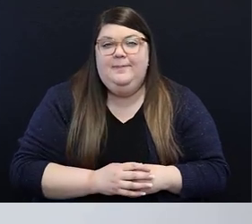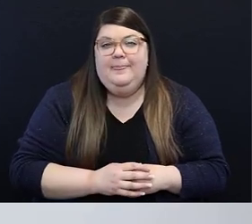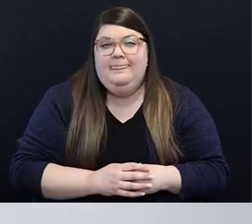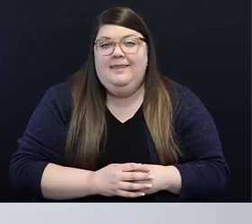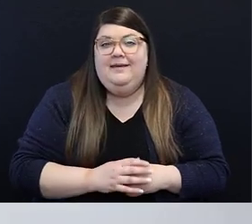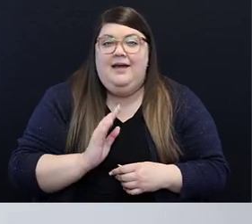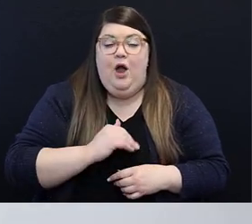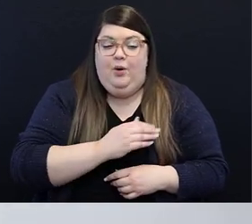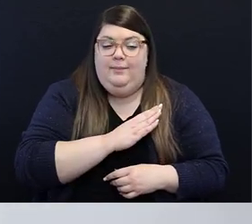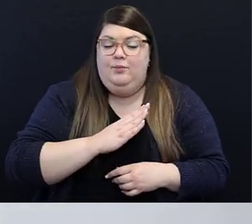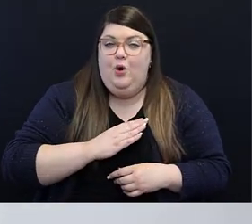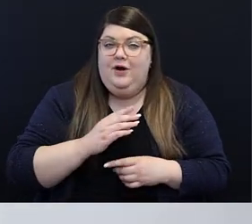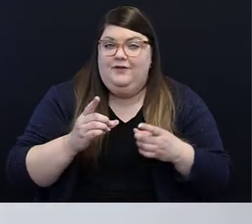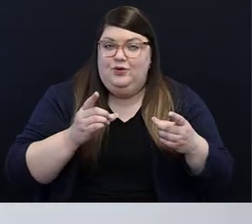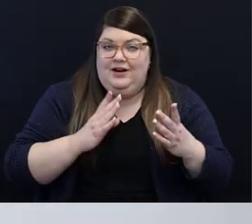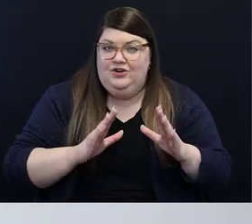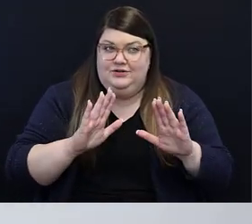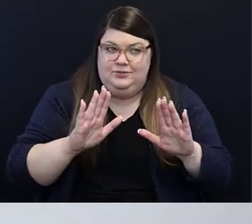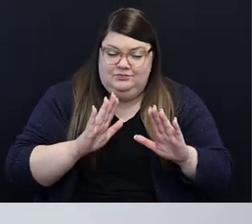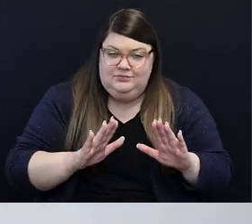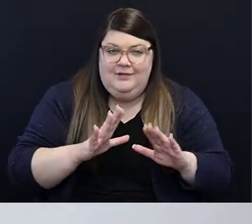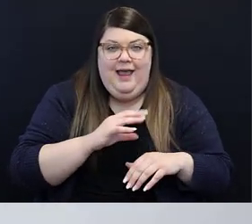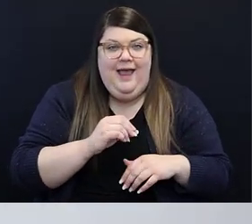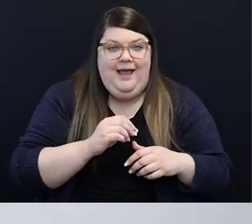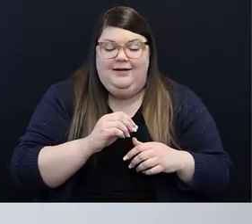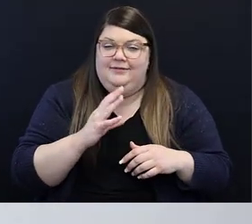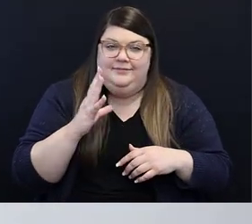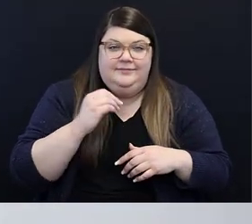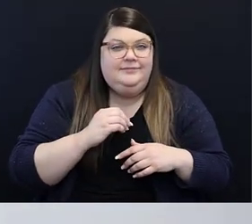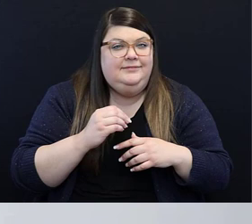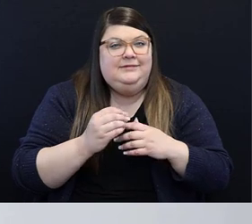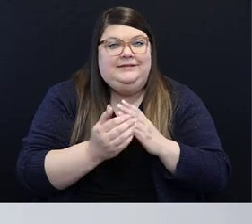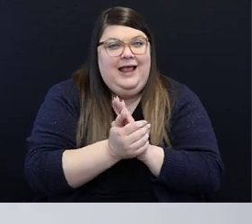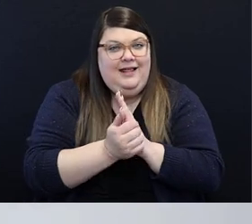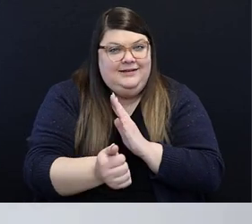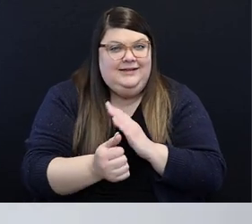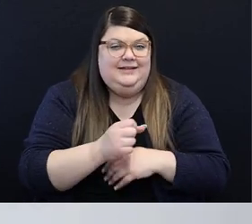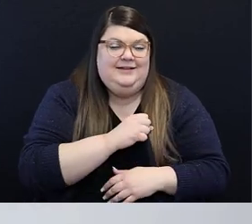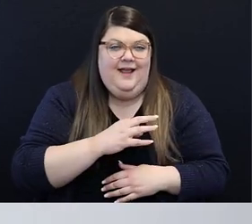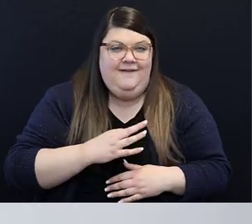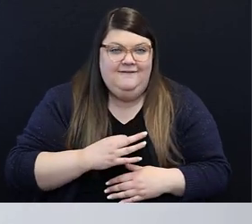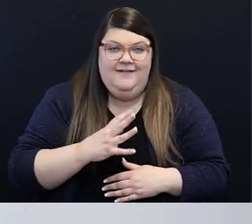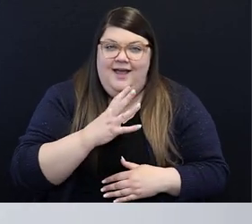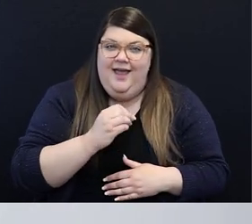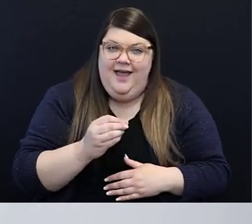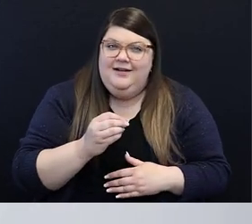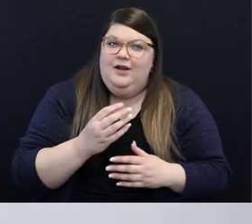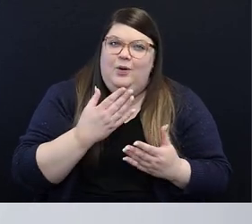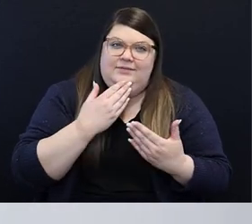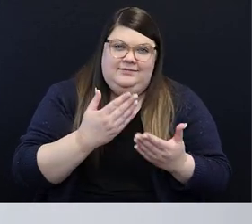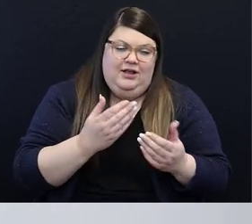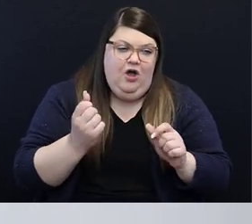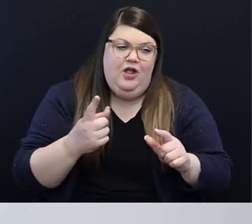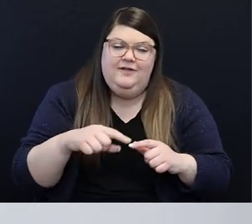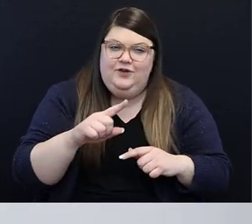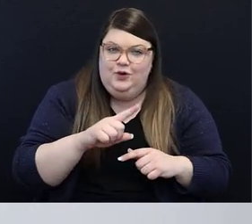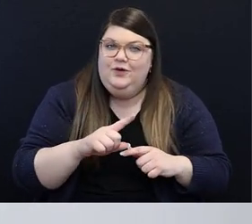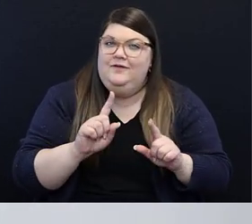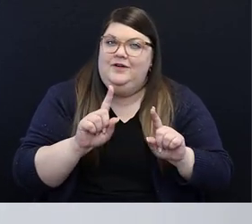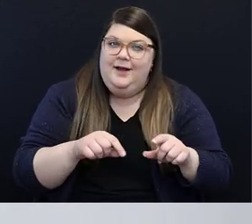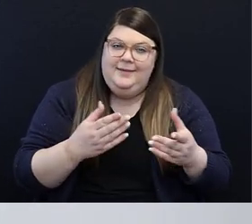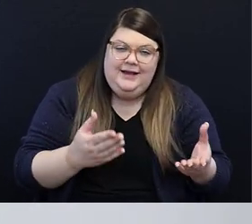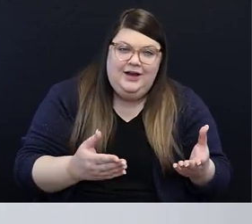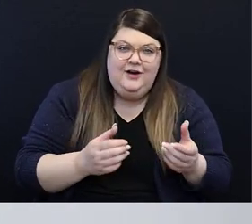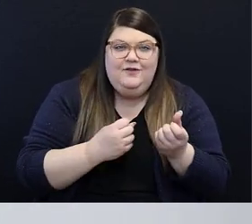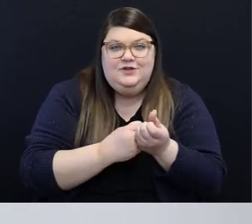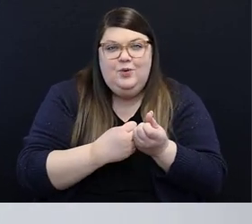our board of directors, our wonderful board of directors, and our supremely talented staff. And importantly, I really want to thank all of you. Thank you for being here. Thank